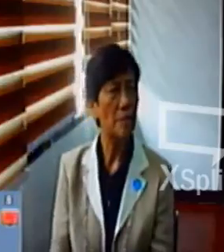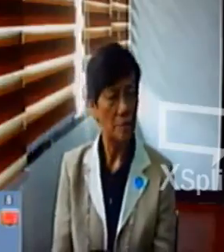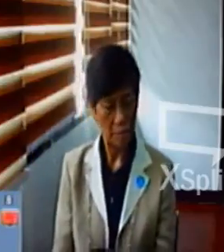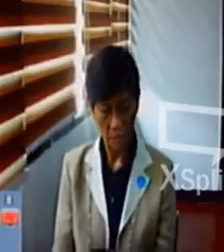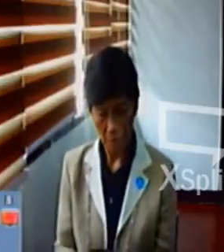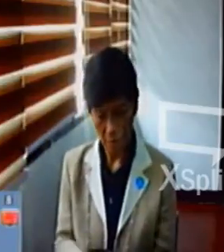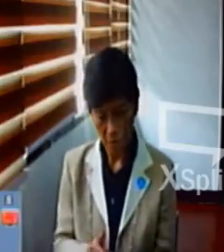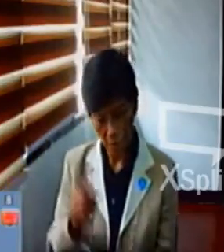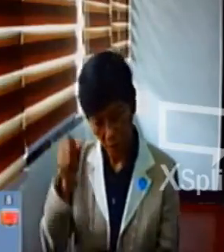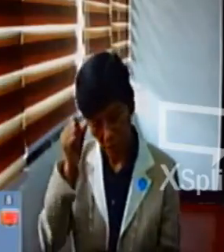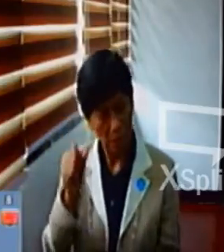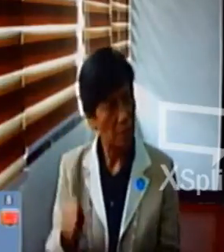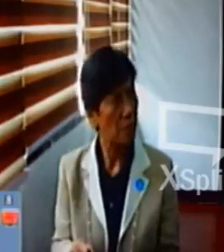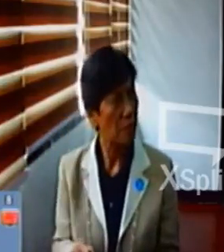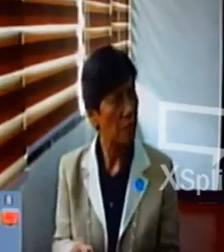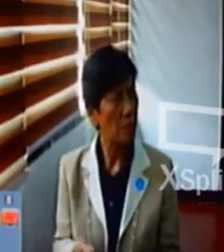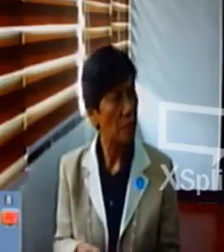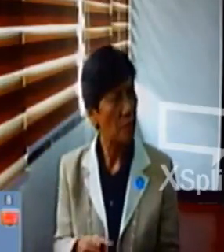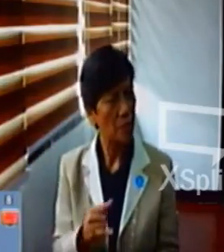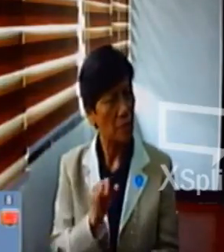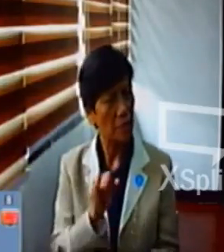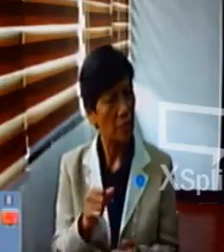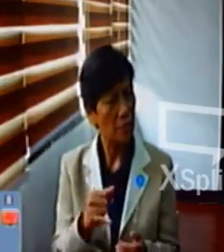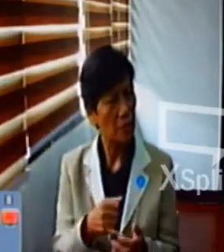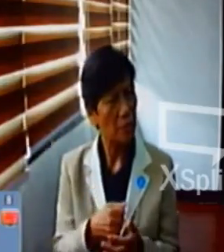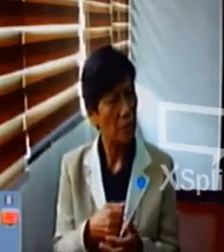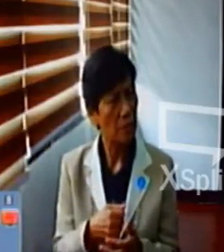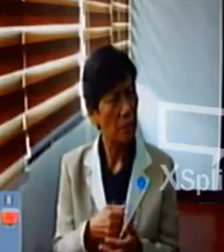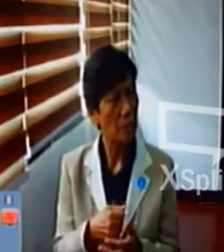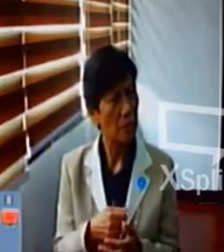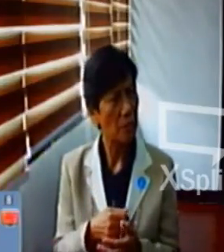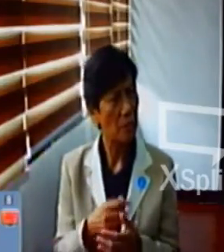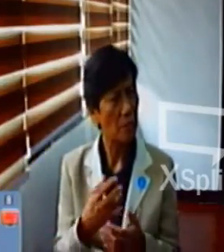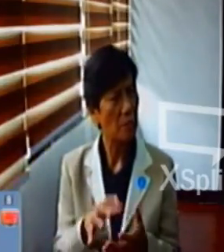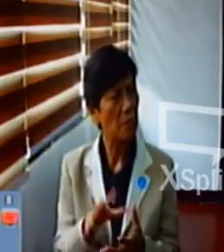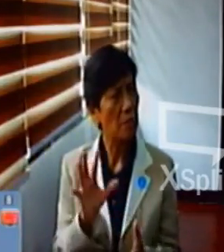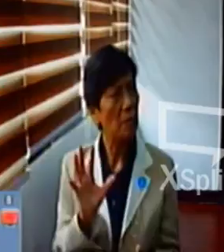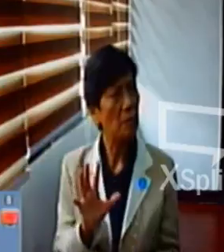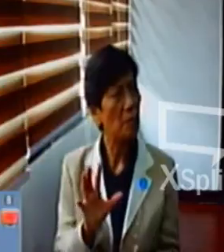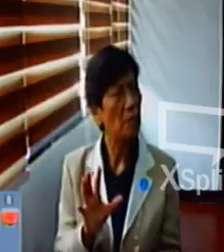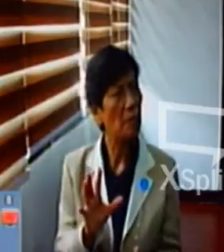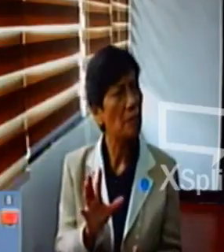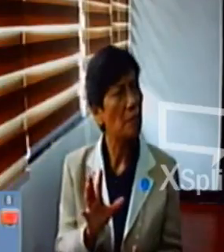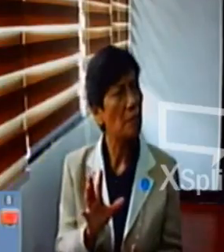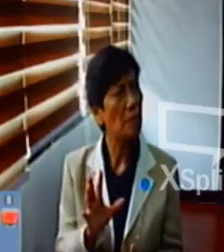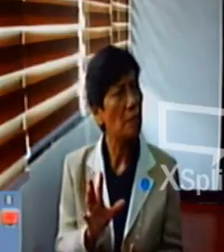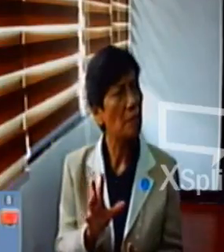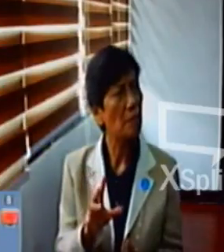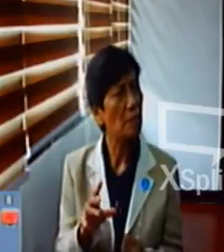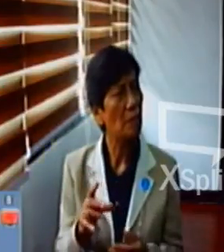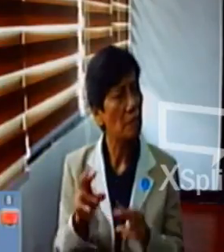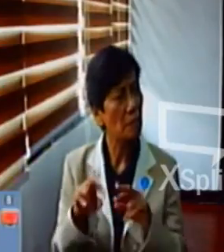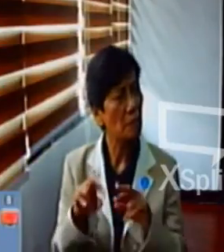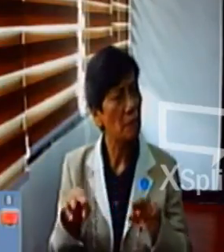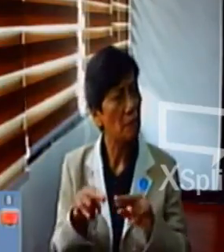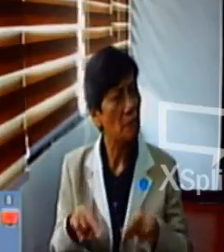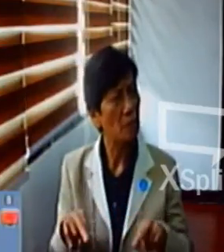Dr. Santos, is it costly to undertake research or study